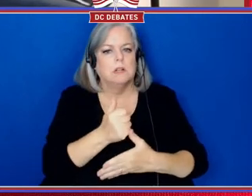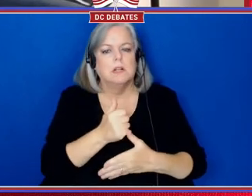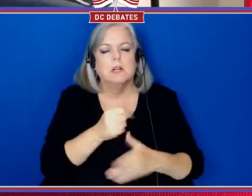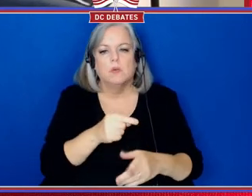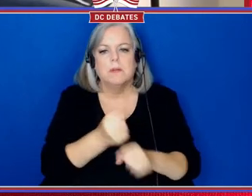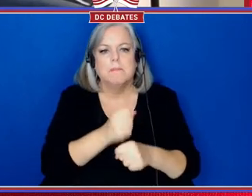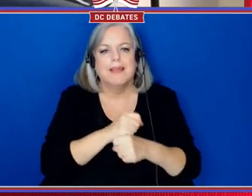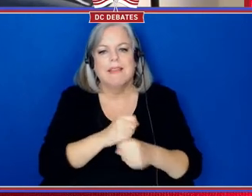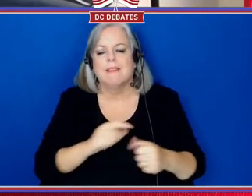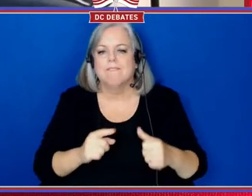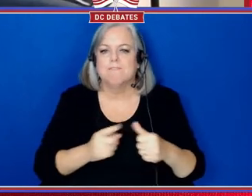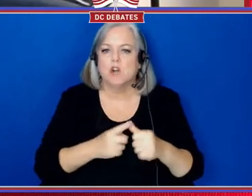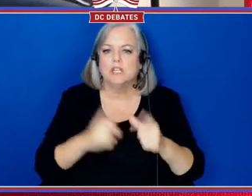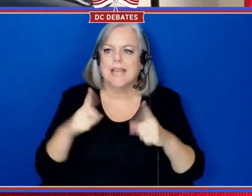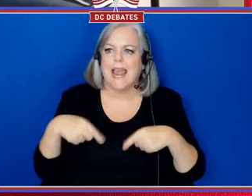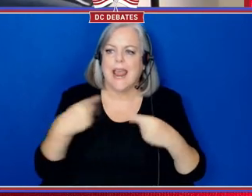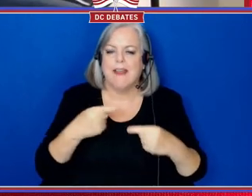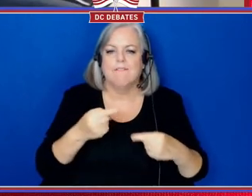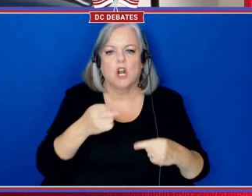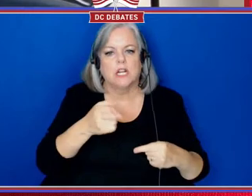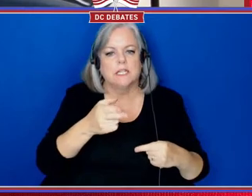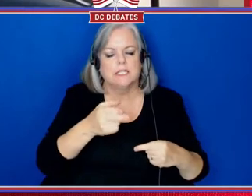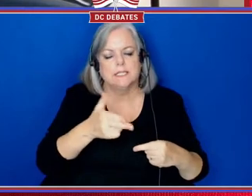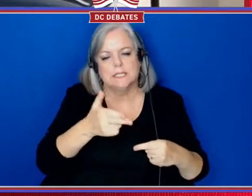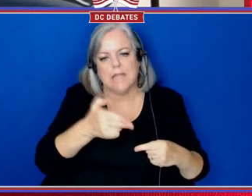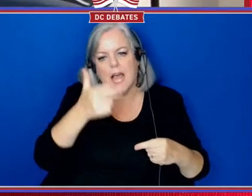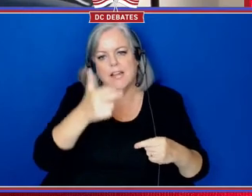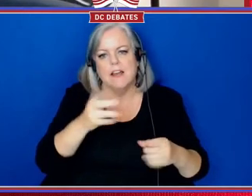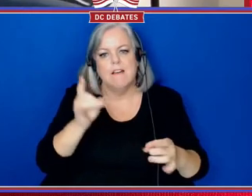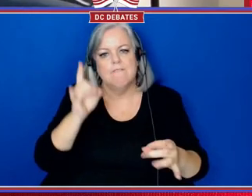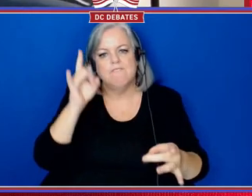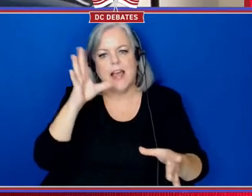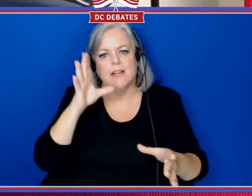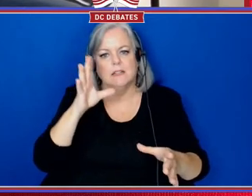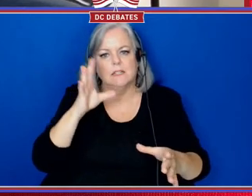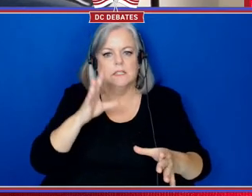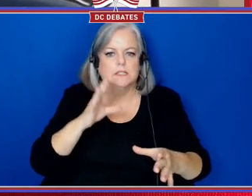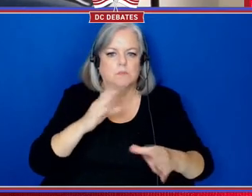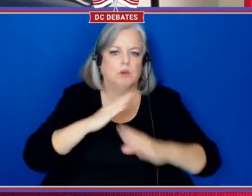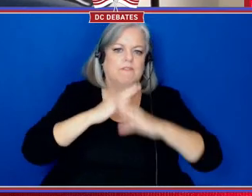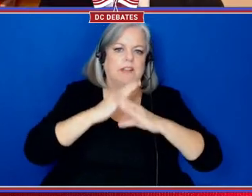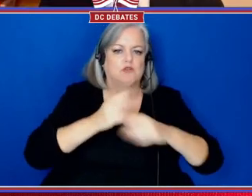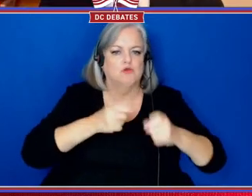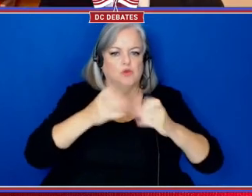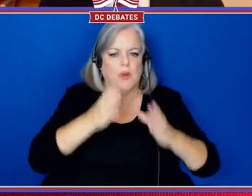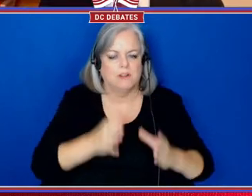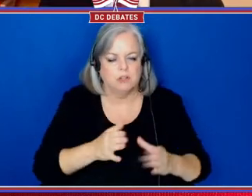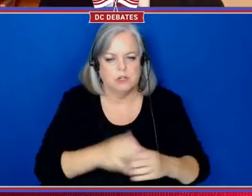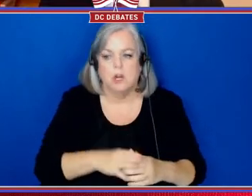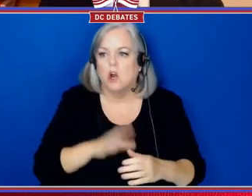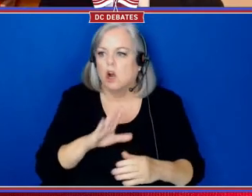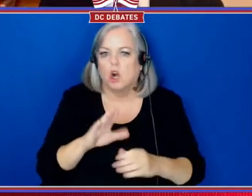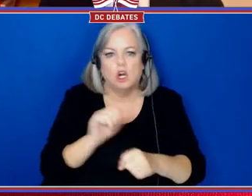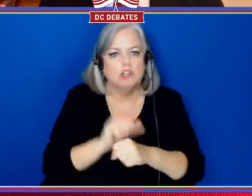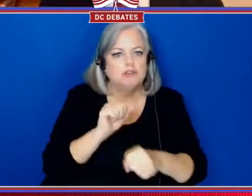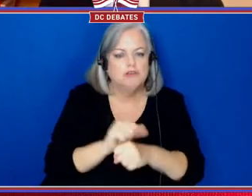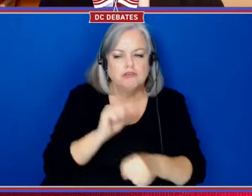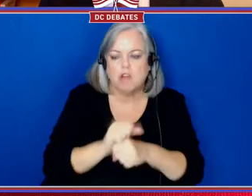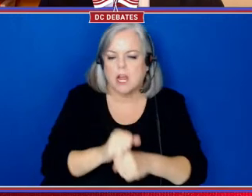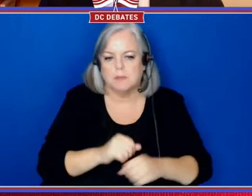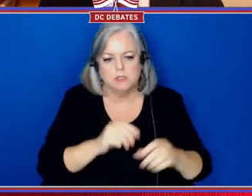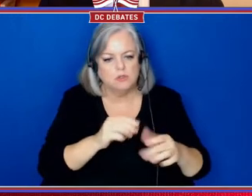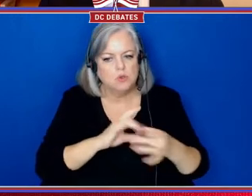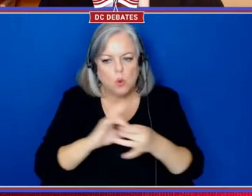prevention director. And her job is to coordinate across all agencies, public safety agencies, human services